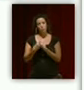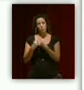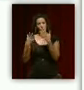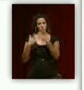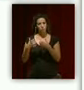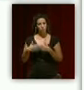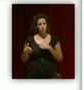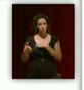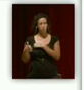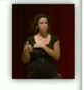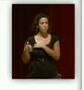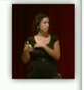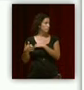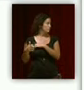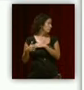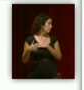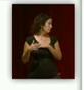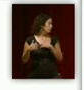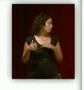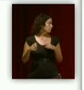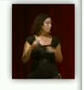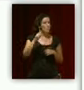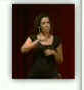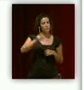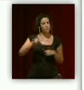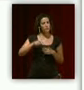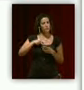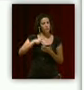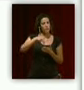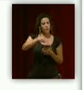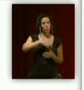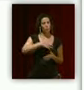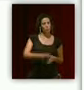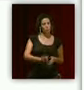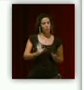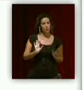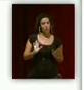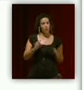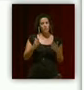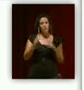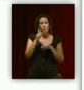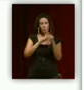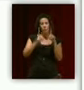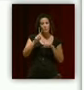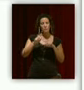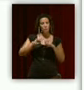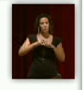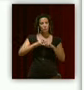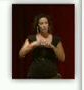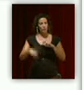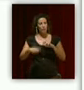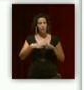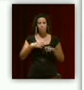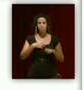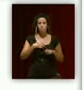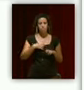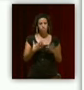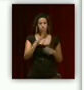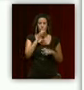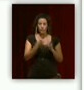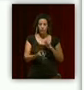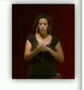put together the robot walker with a prosthesis, because some people could walk